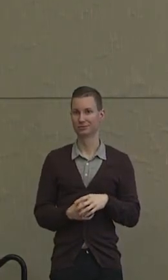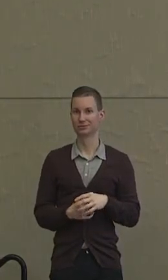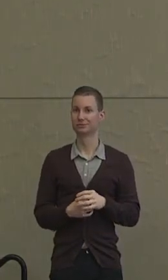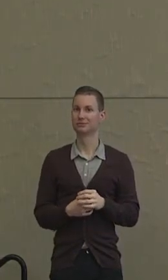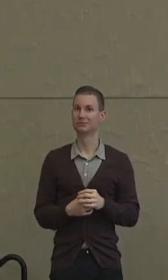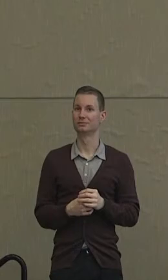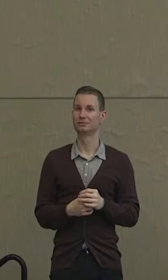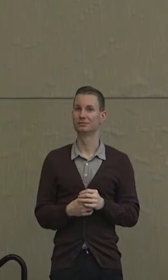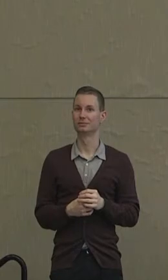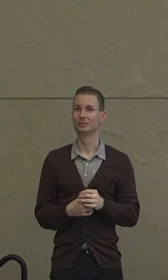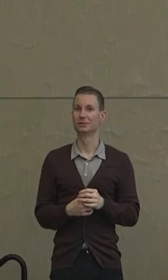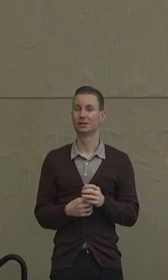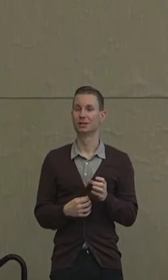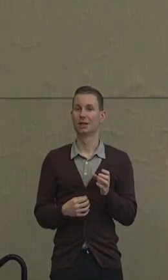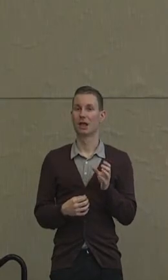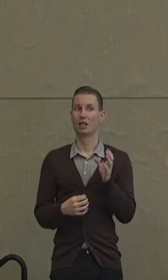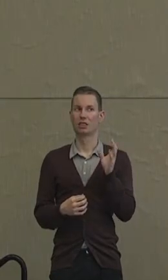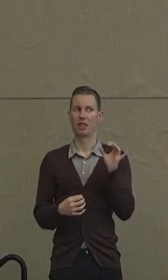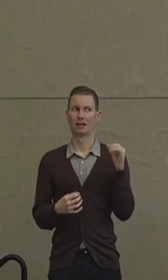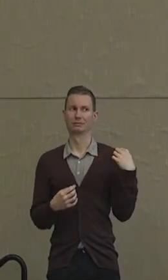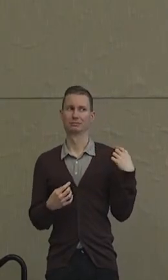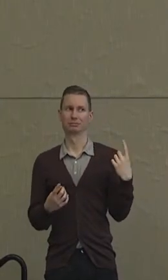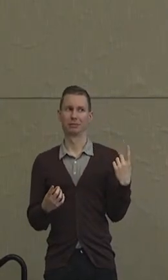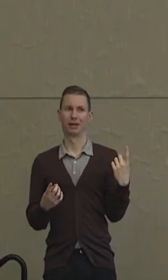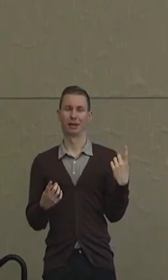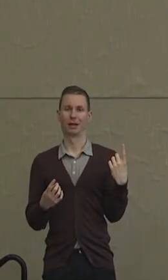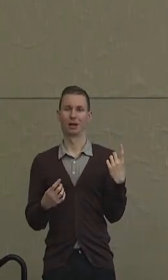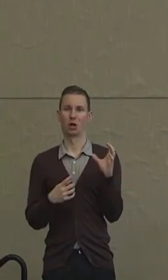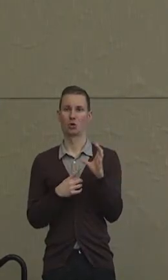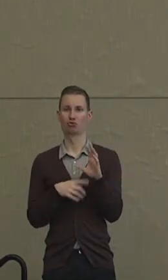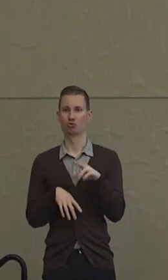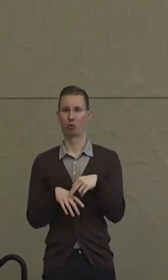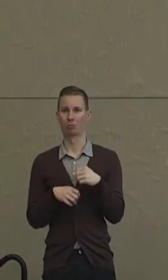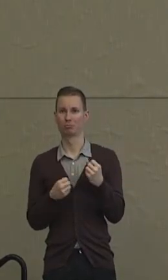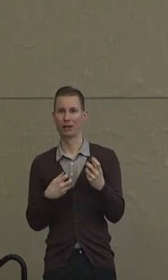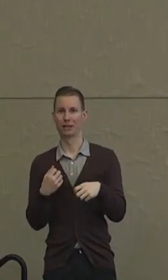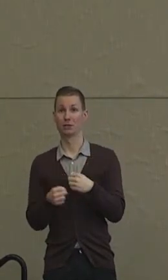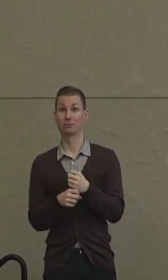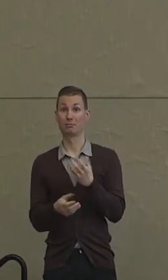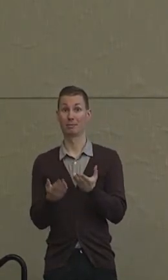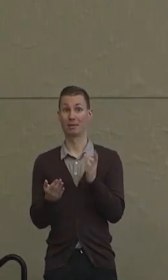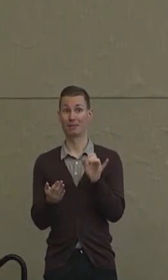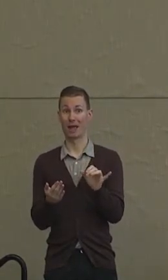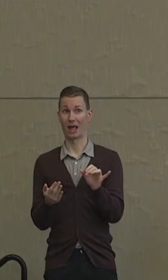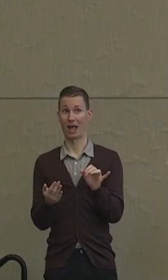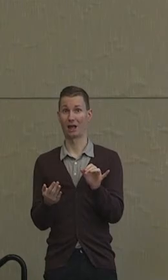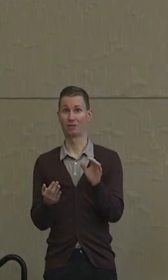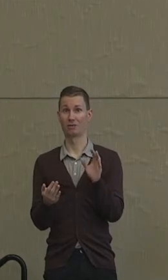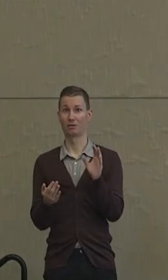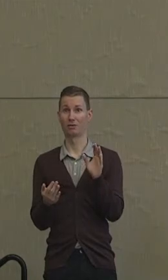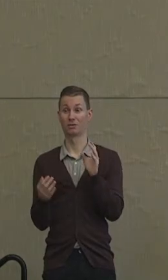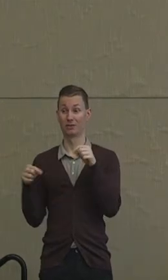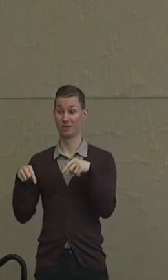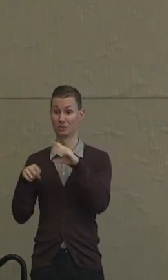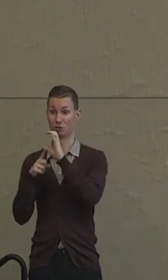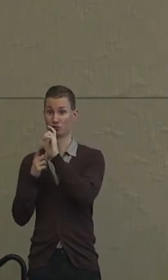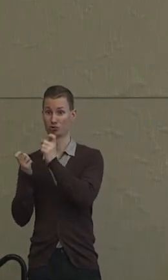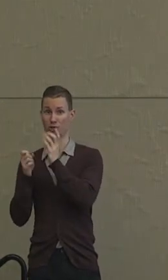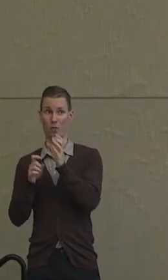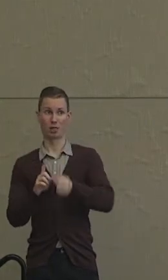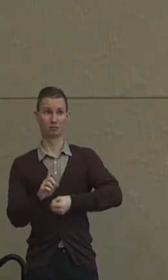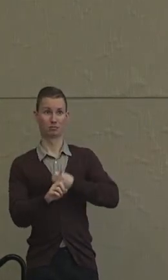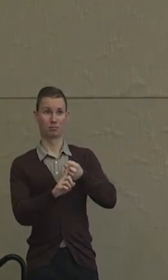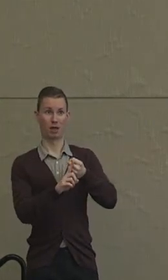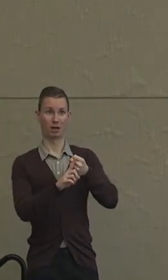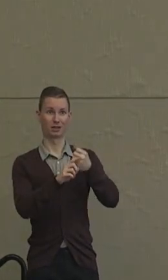been a cultural staple in our society forever, right? Maybe that will start to, this cultural change is gonna impact